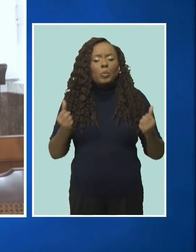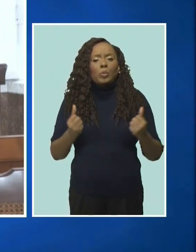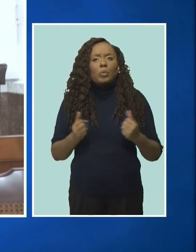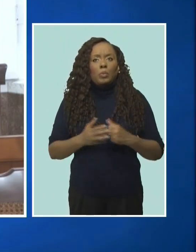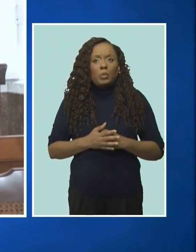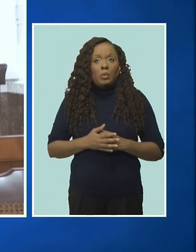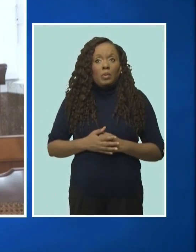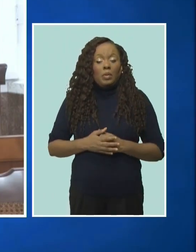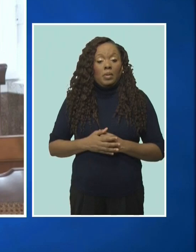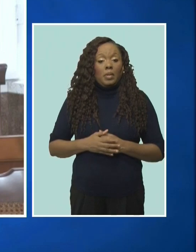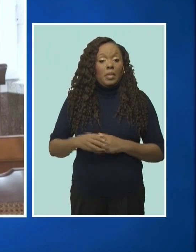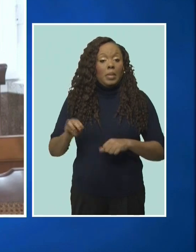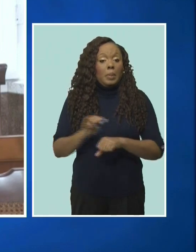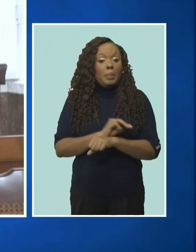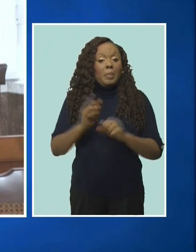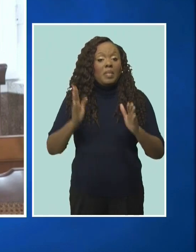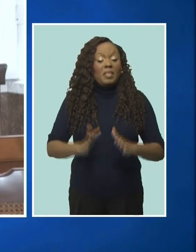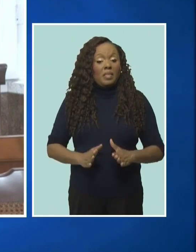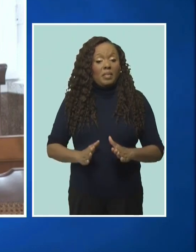quite clearly.